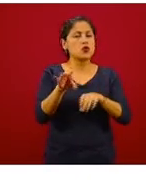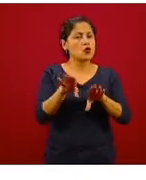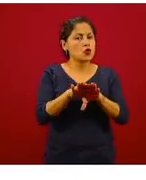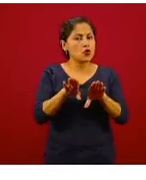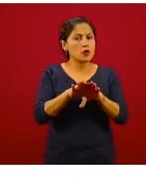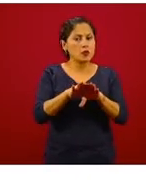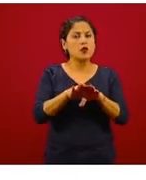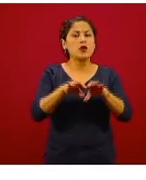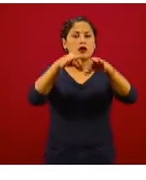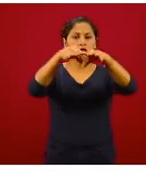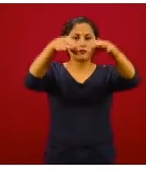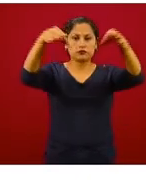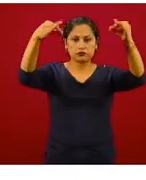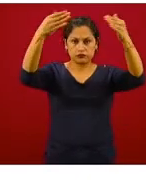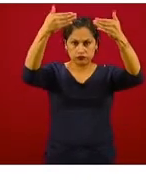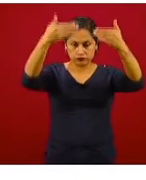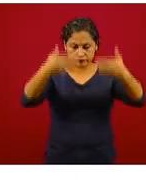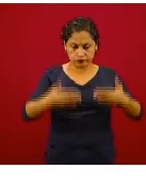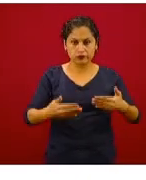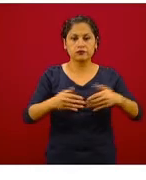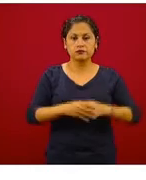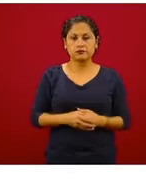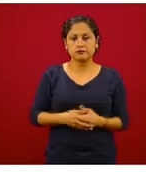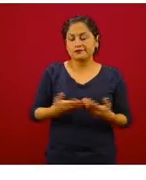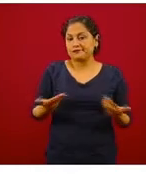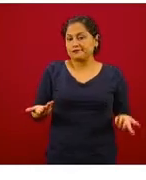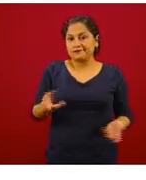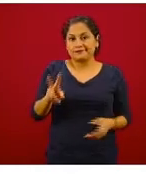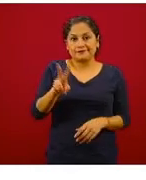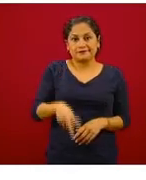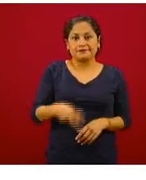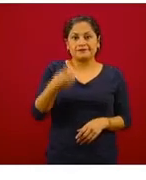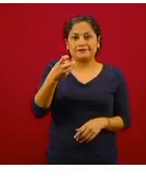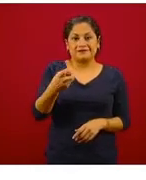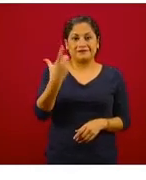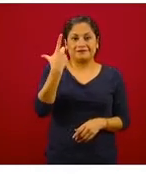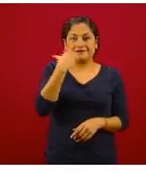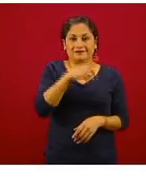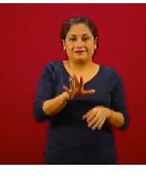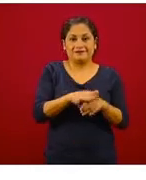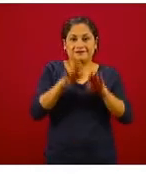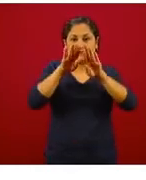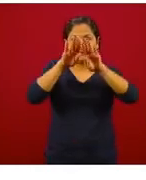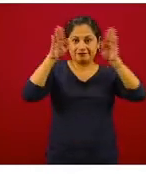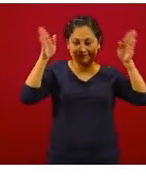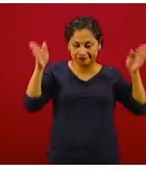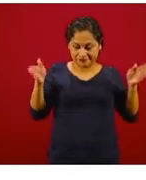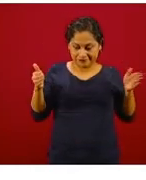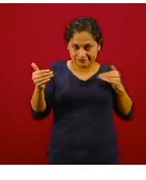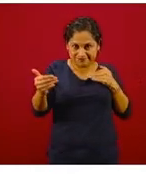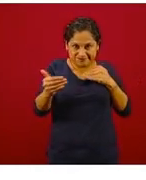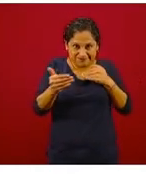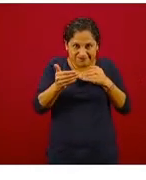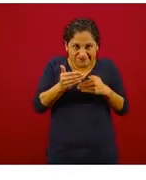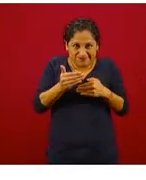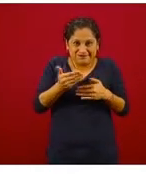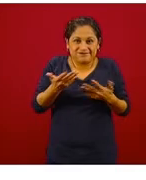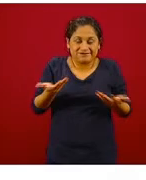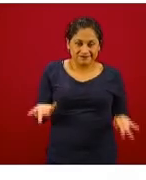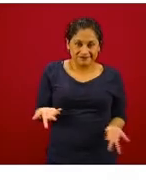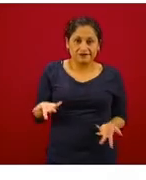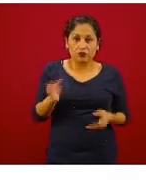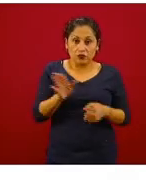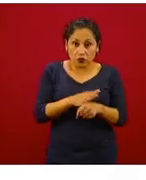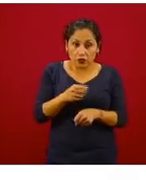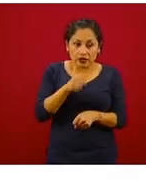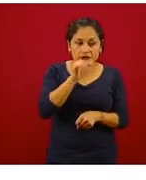offices. They can be really, there's no a meter and a half between them, so we have a barrier. And this is